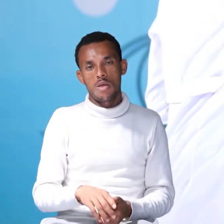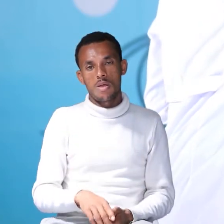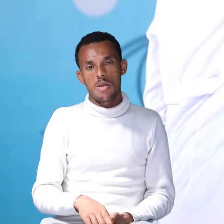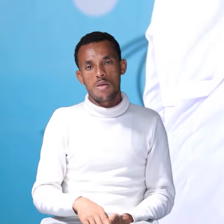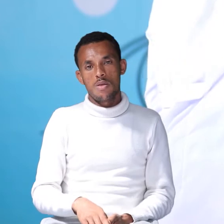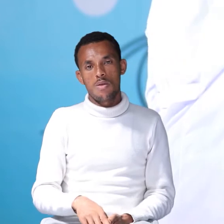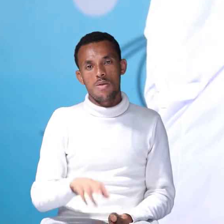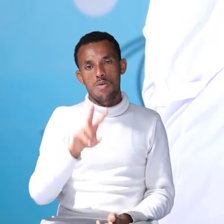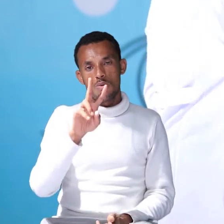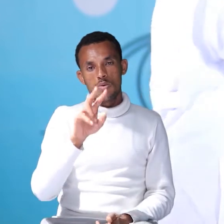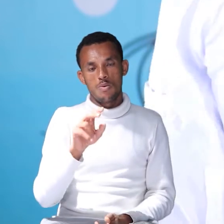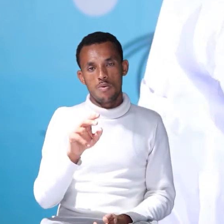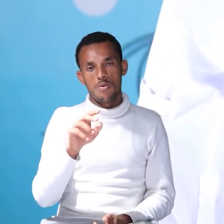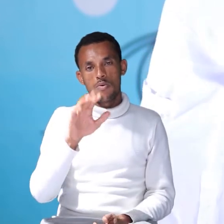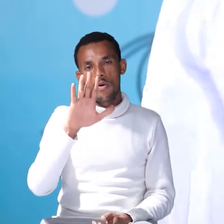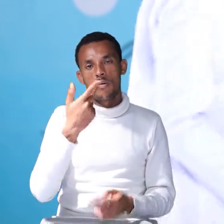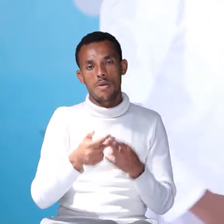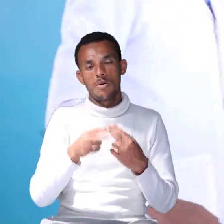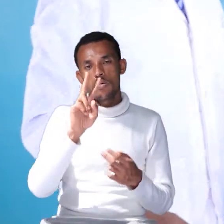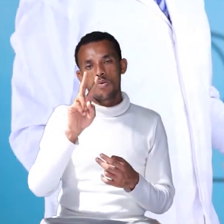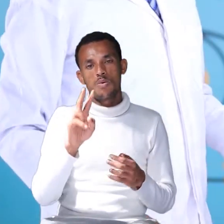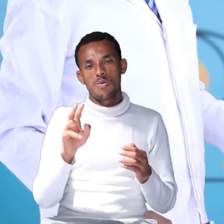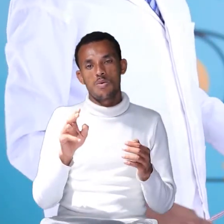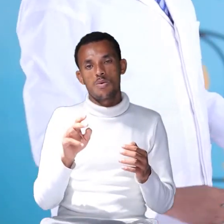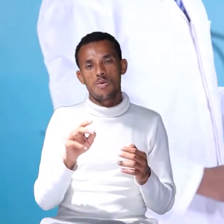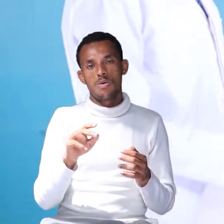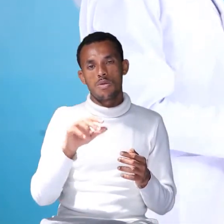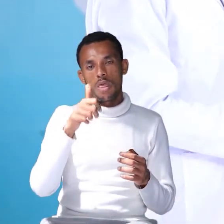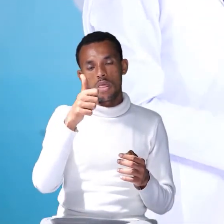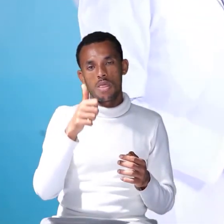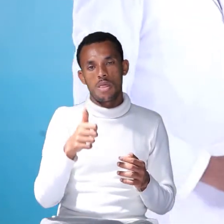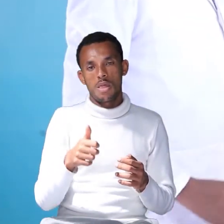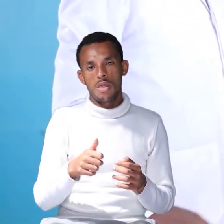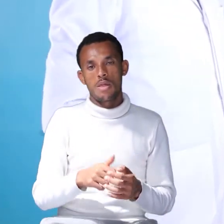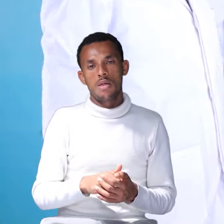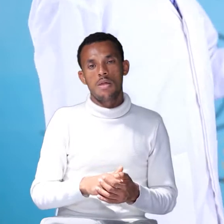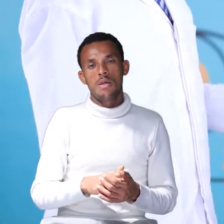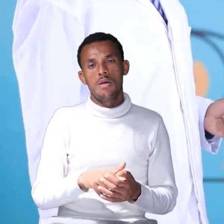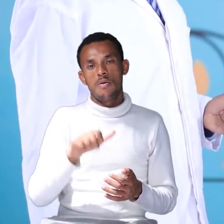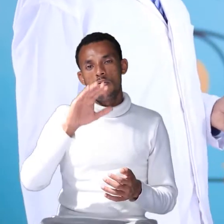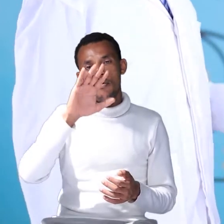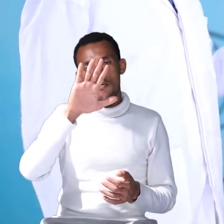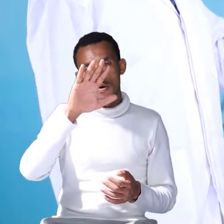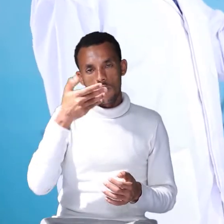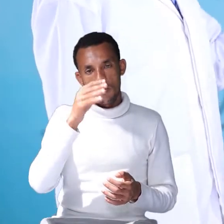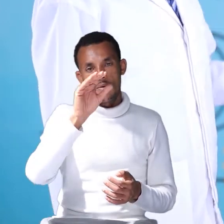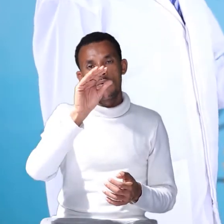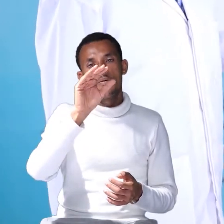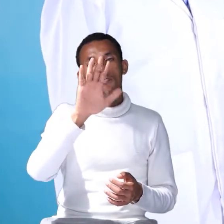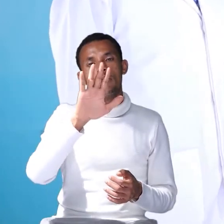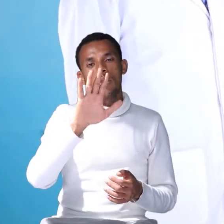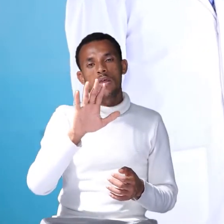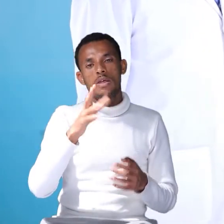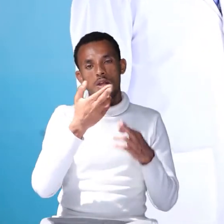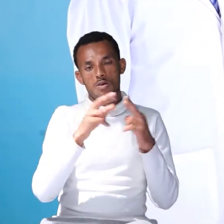2. You have a value 5 times 2 to be equal to 10 it comes. So 5 over 50, it is the ratio